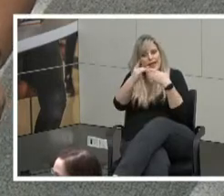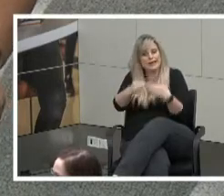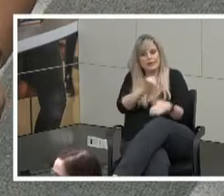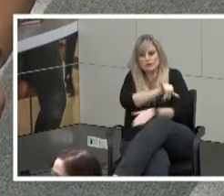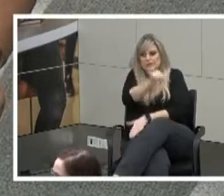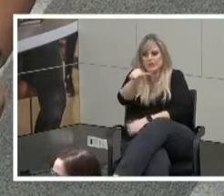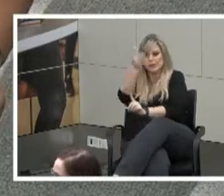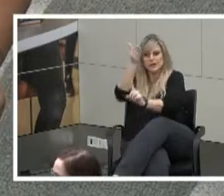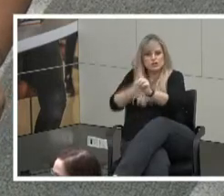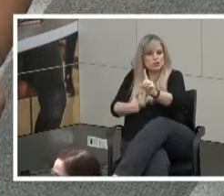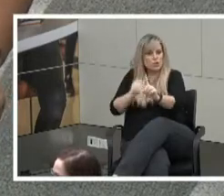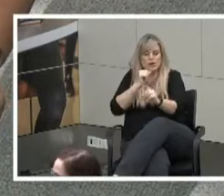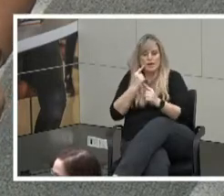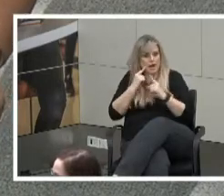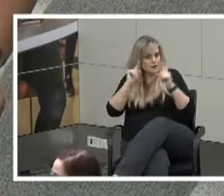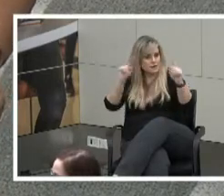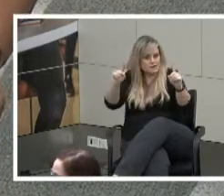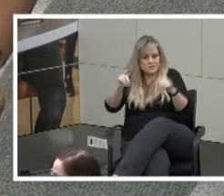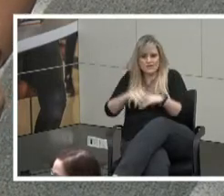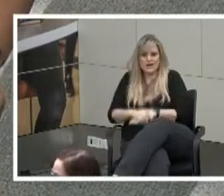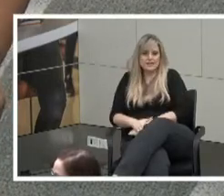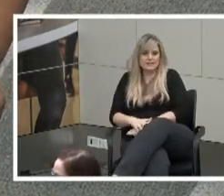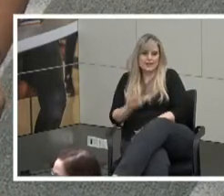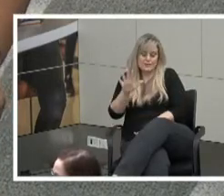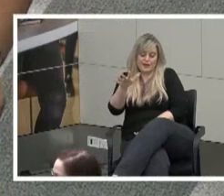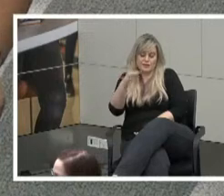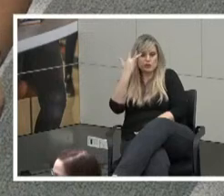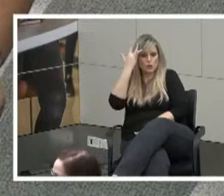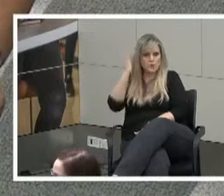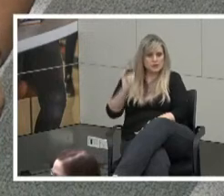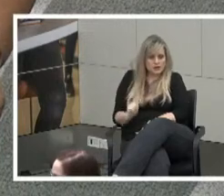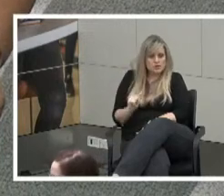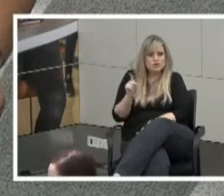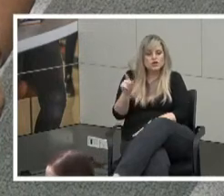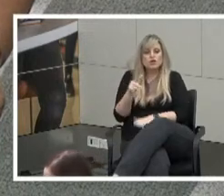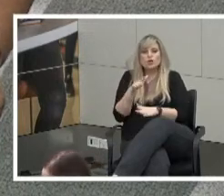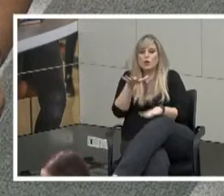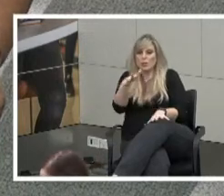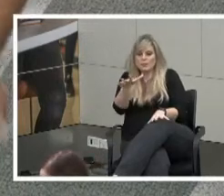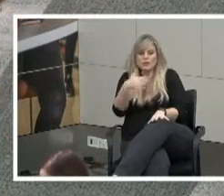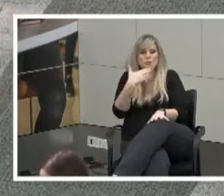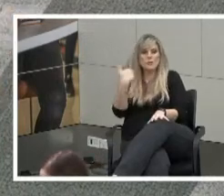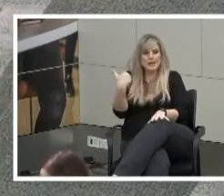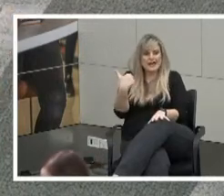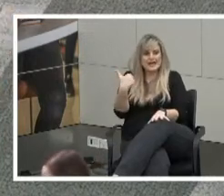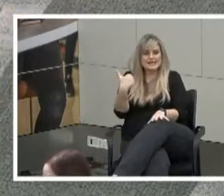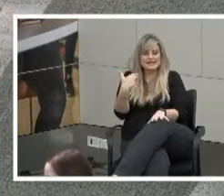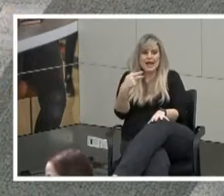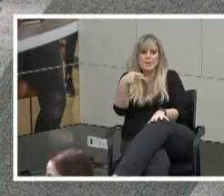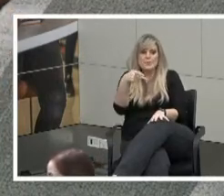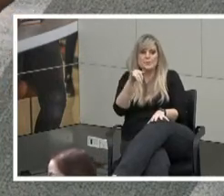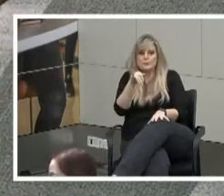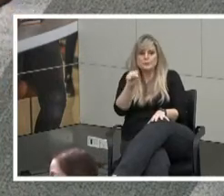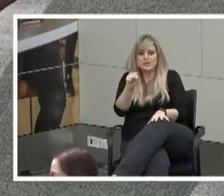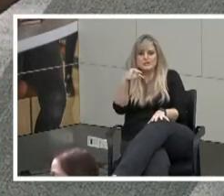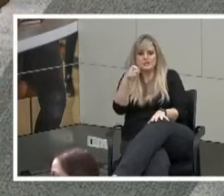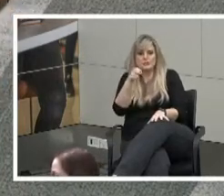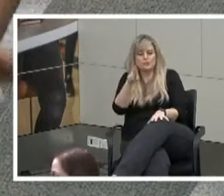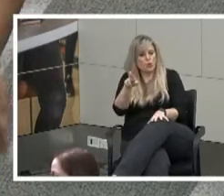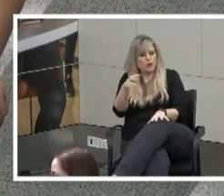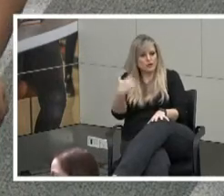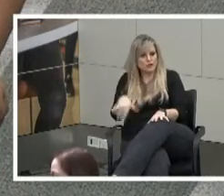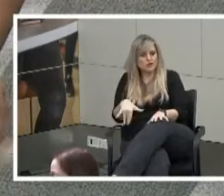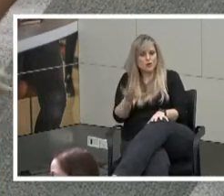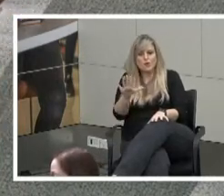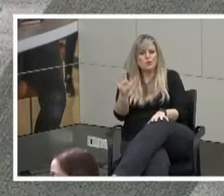inefficient ineffective pseudo intelligent you are mediocre at best and piss poor at worst what